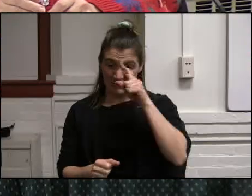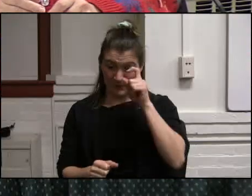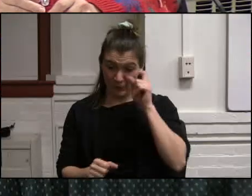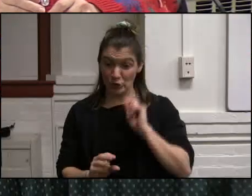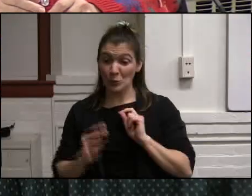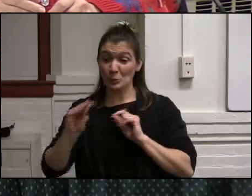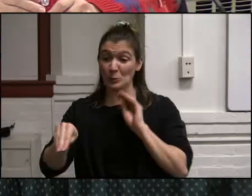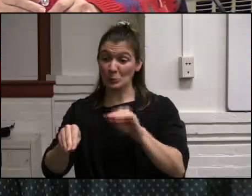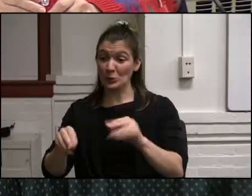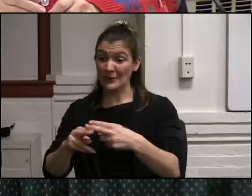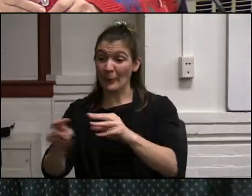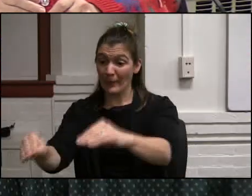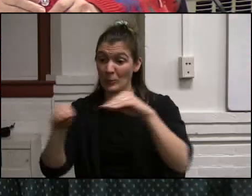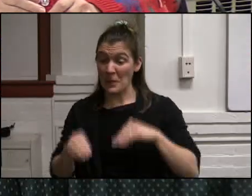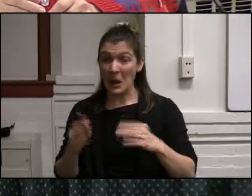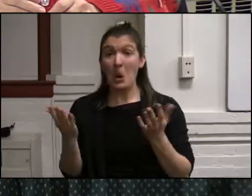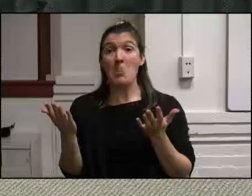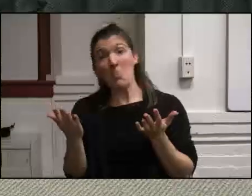3 porta potties.